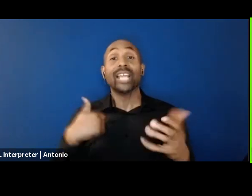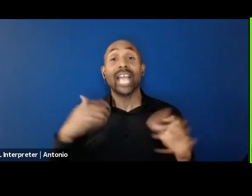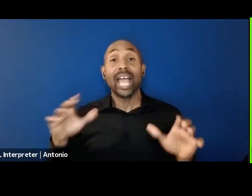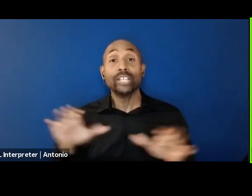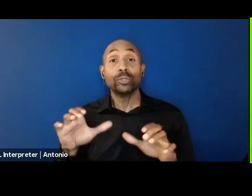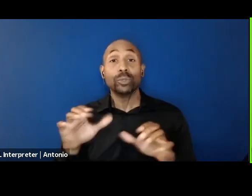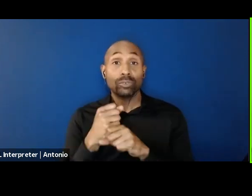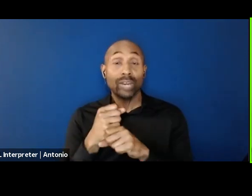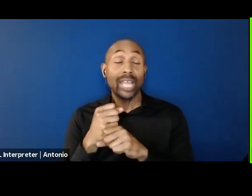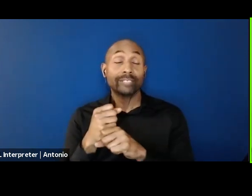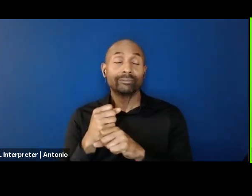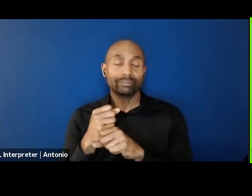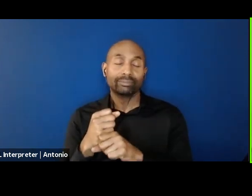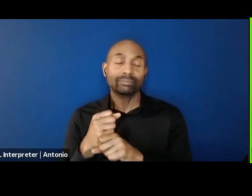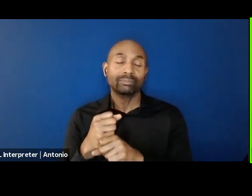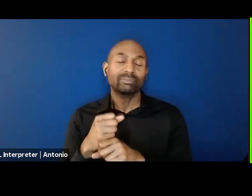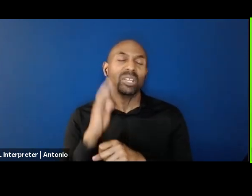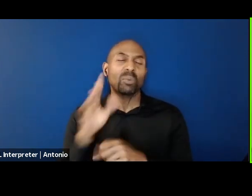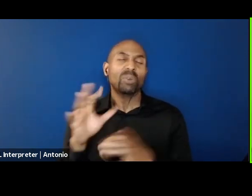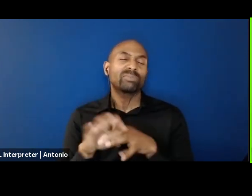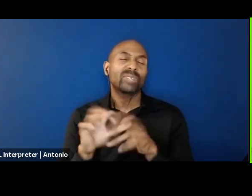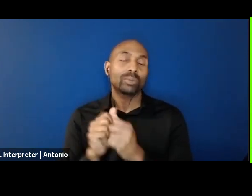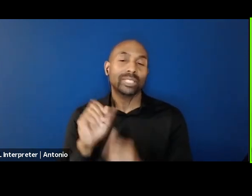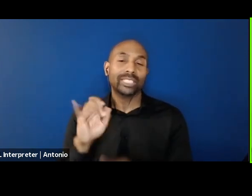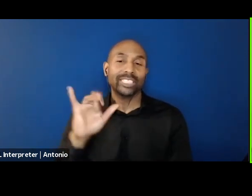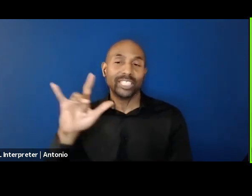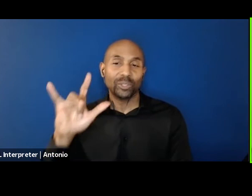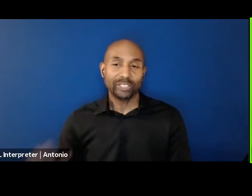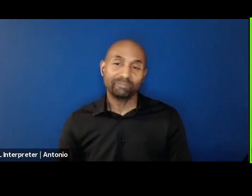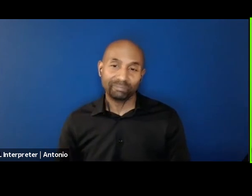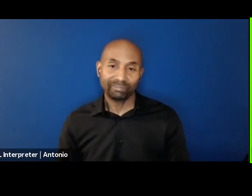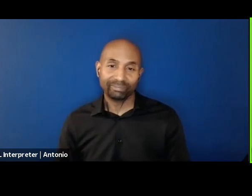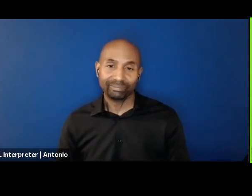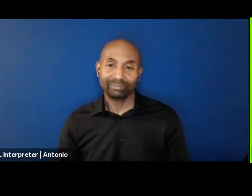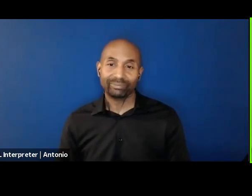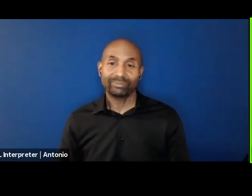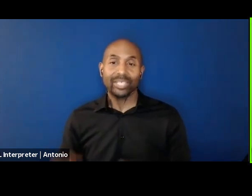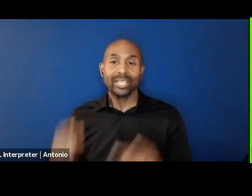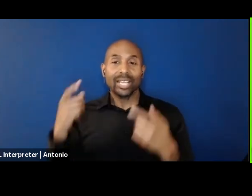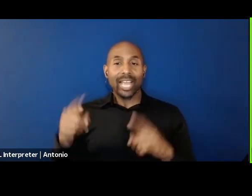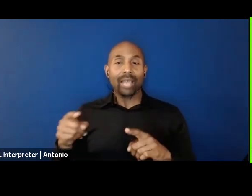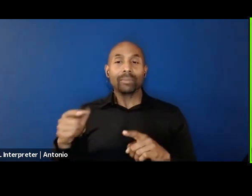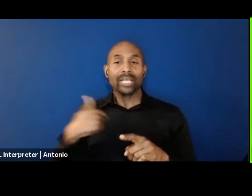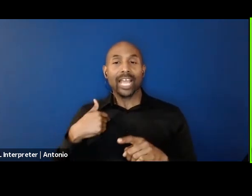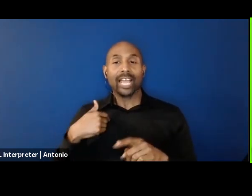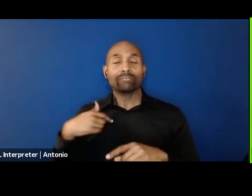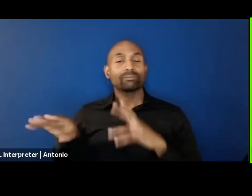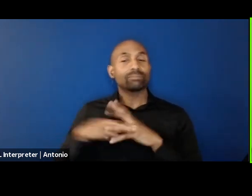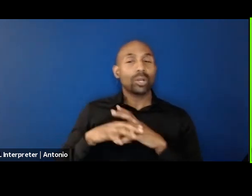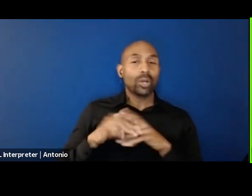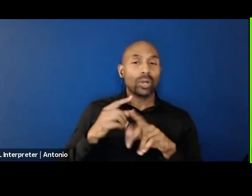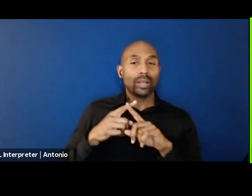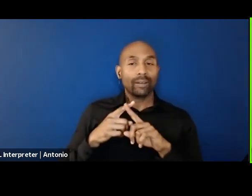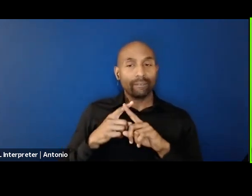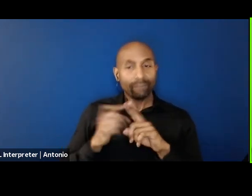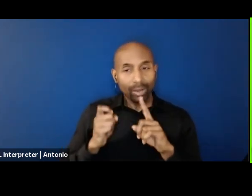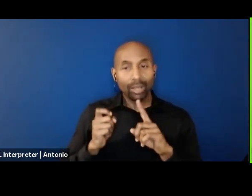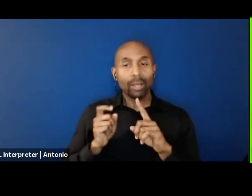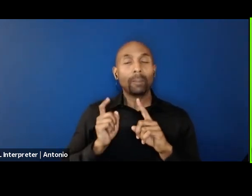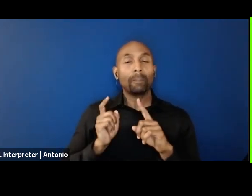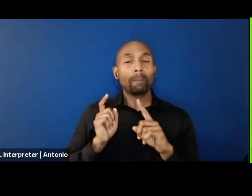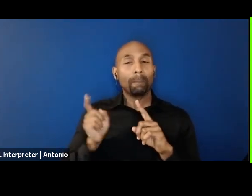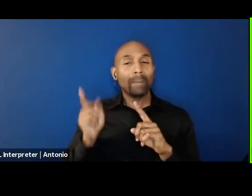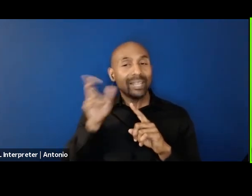and Love. Charles Mariano, lead alto and alto solos. Jerome Richardson,